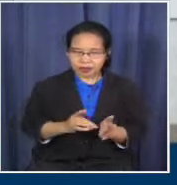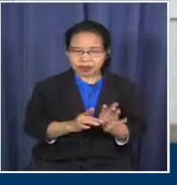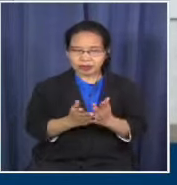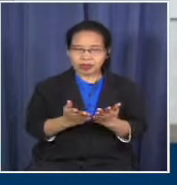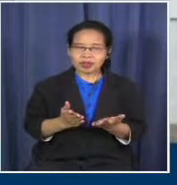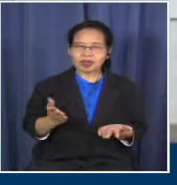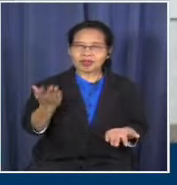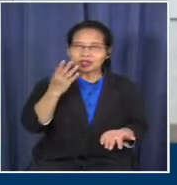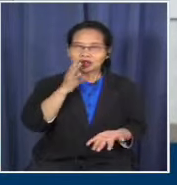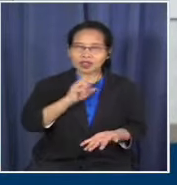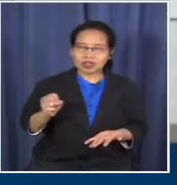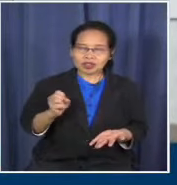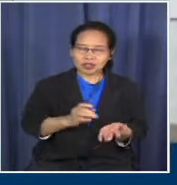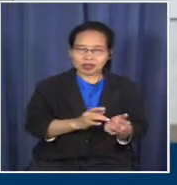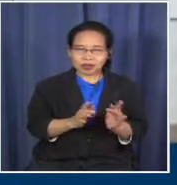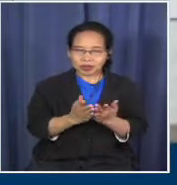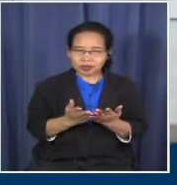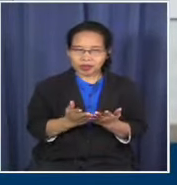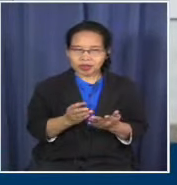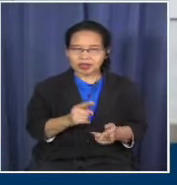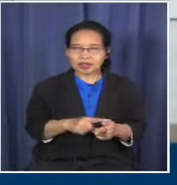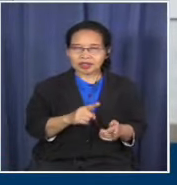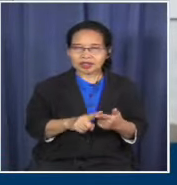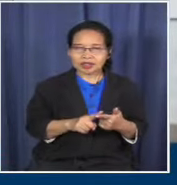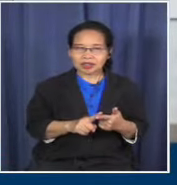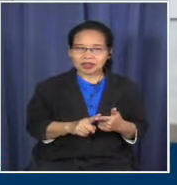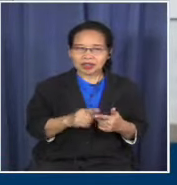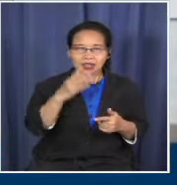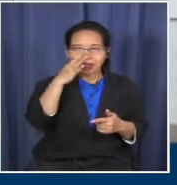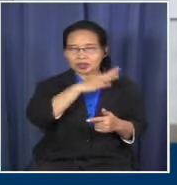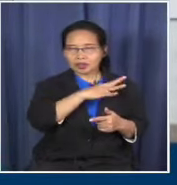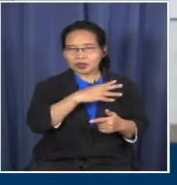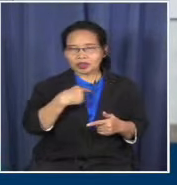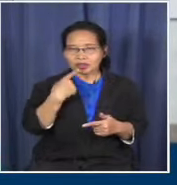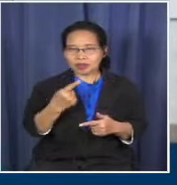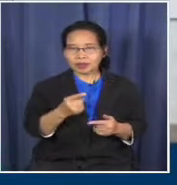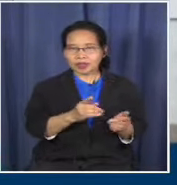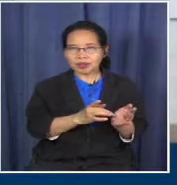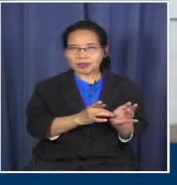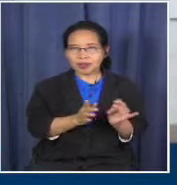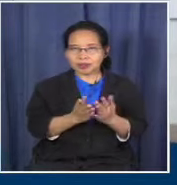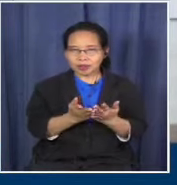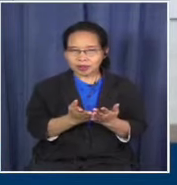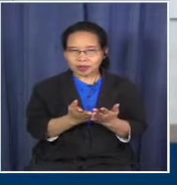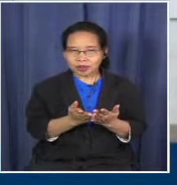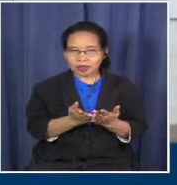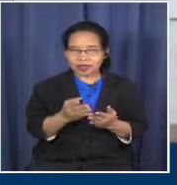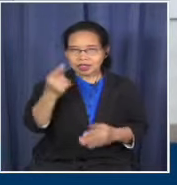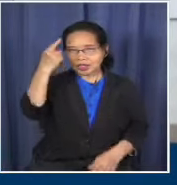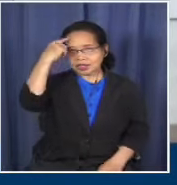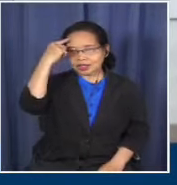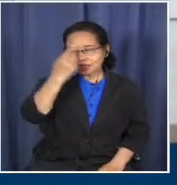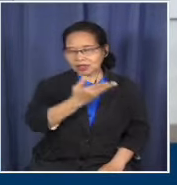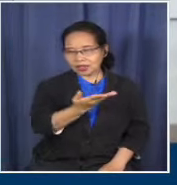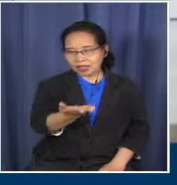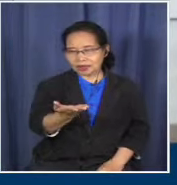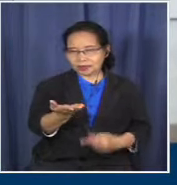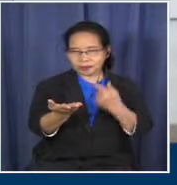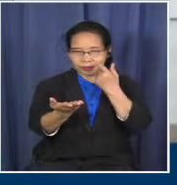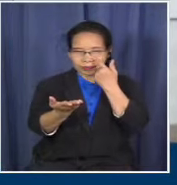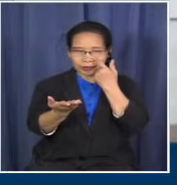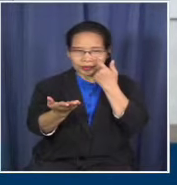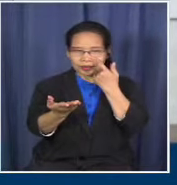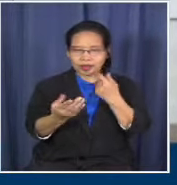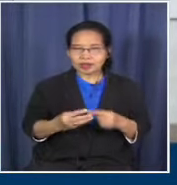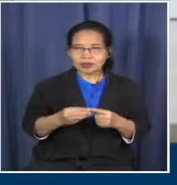To a person who will belittle the Bible or curse the Bible and ignore what the Bible is